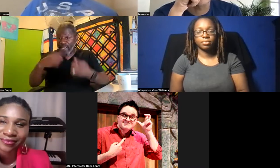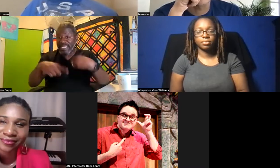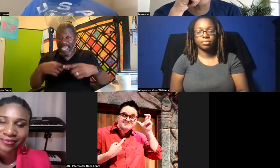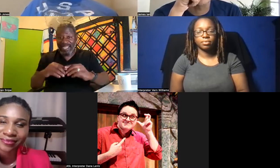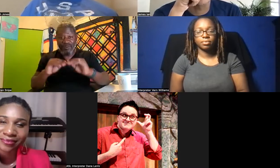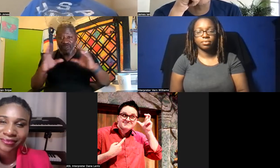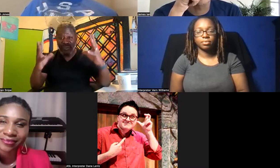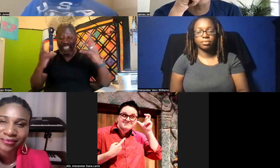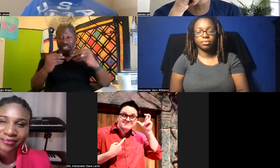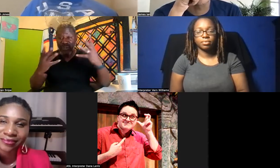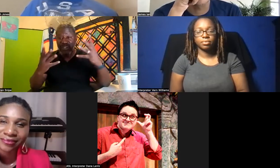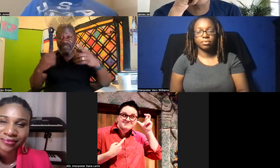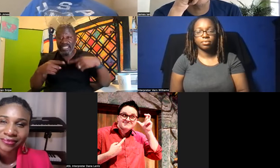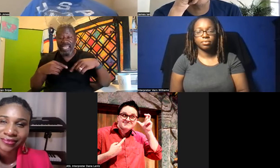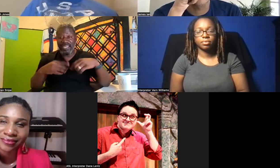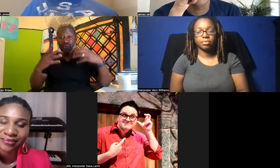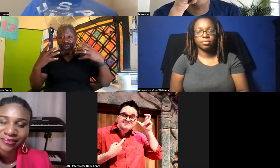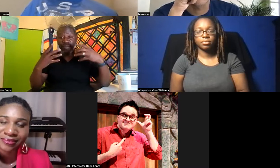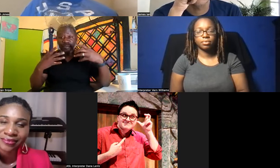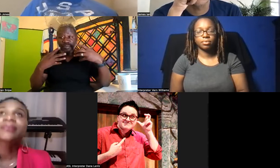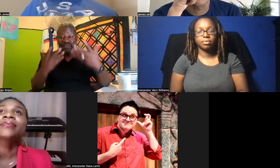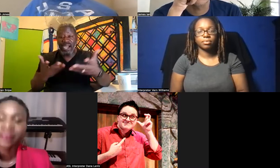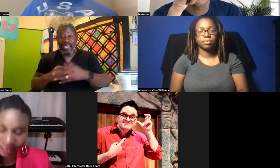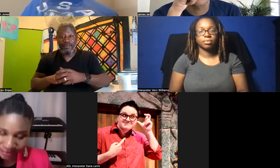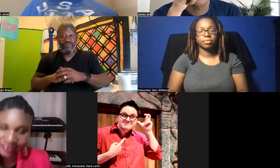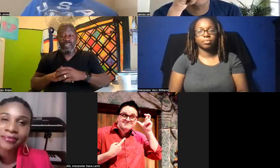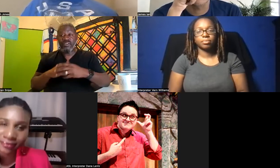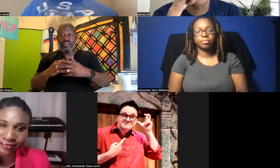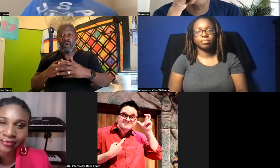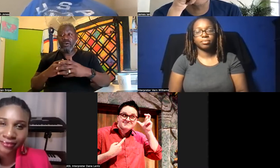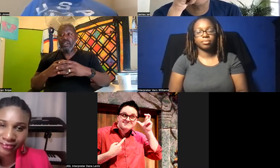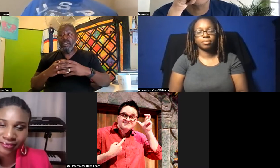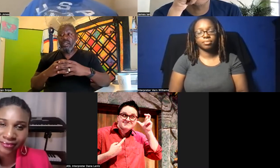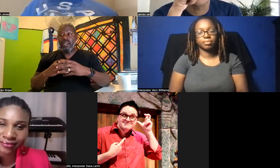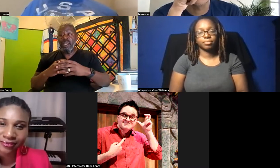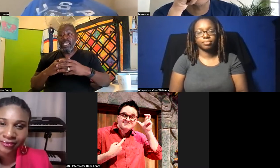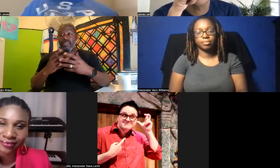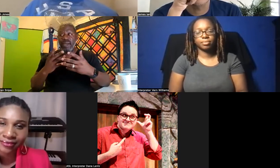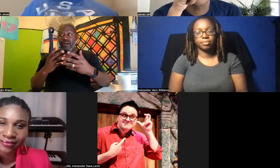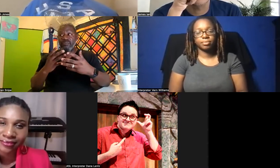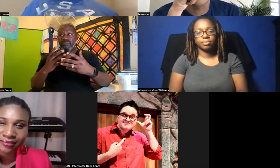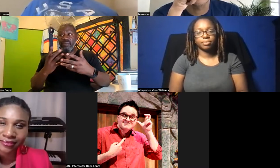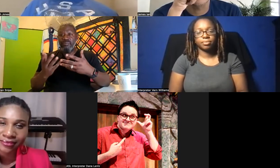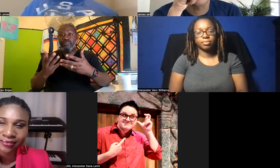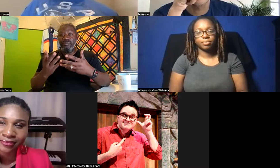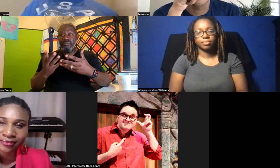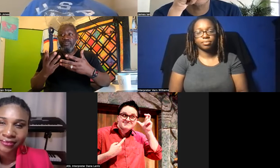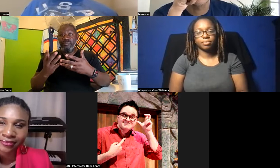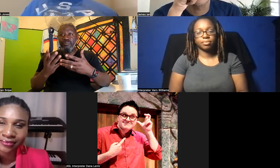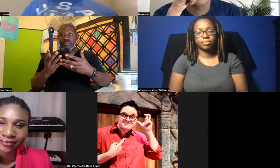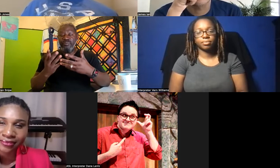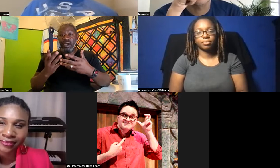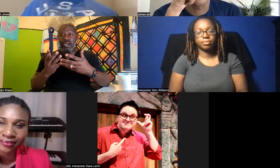when we sign it, you see the beauty of signing and what we providing. So it's about